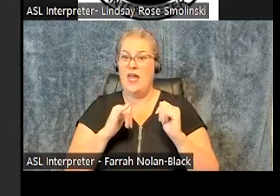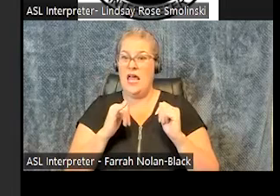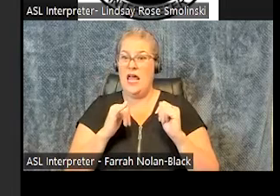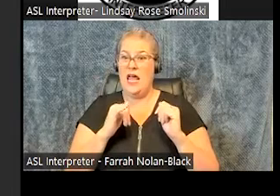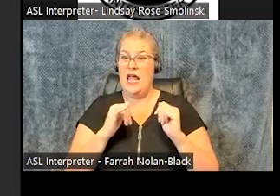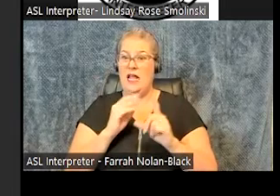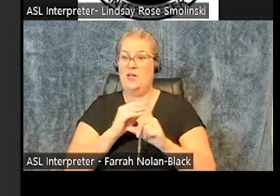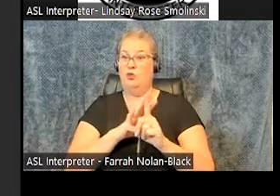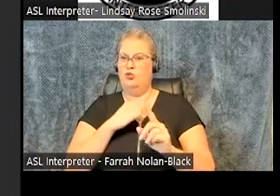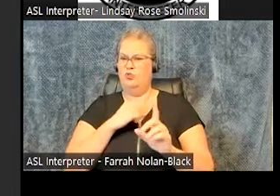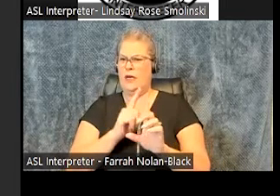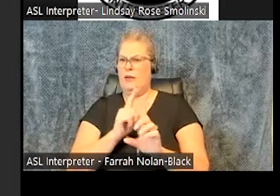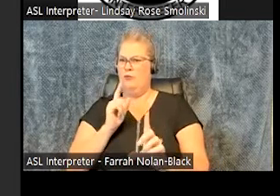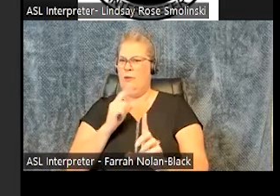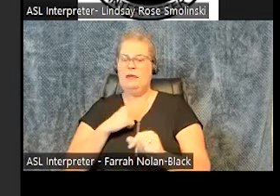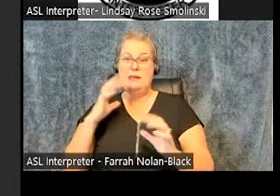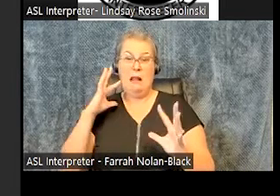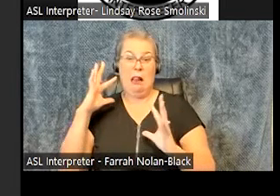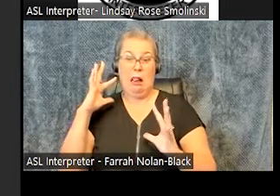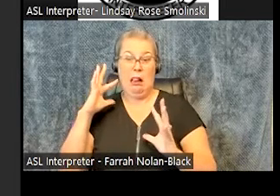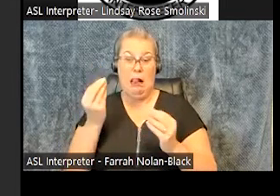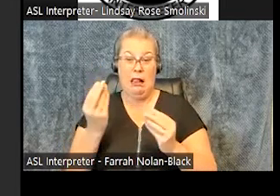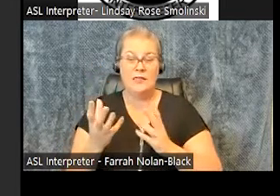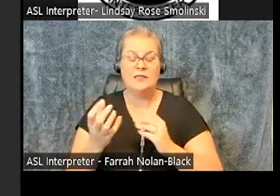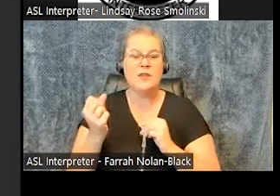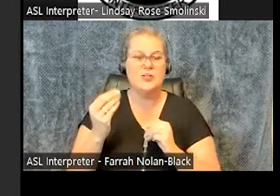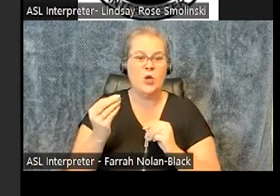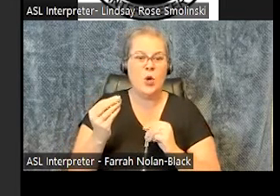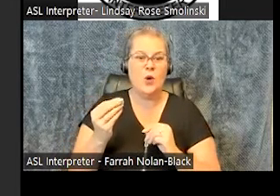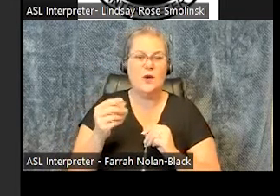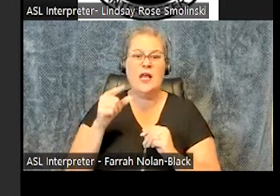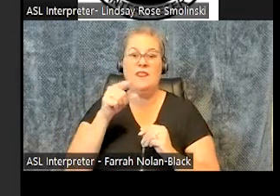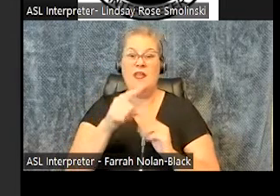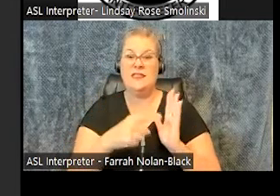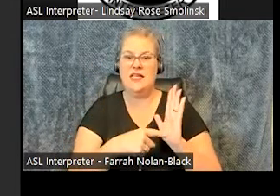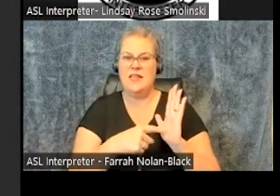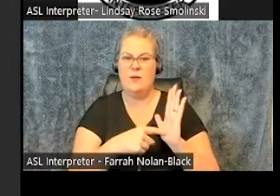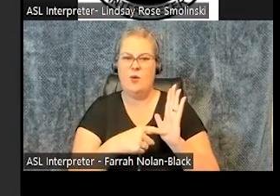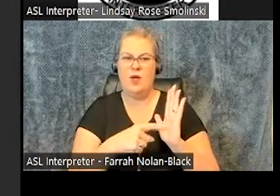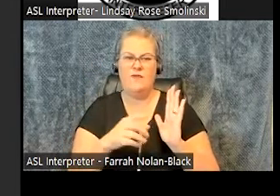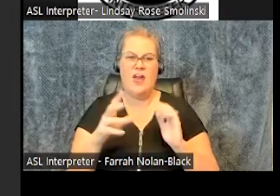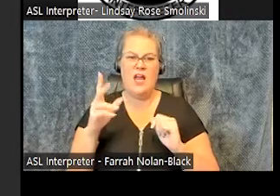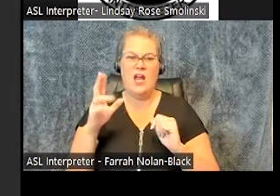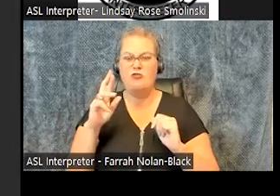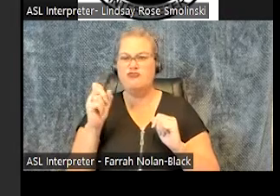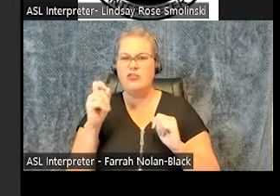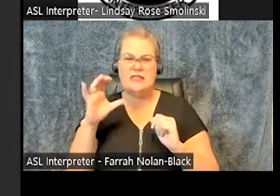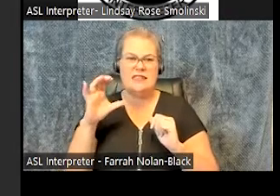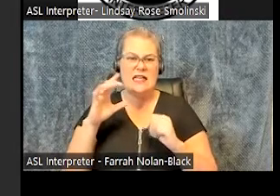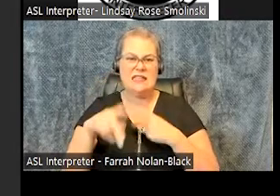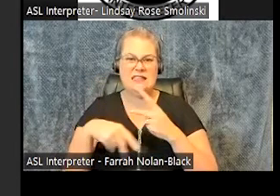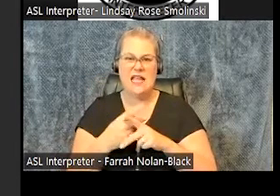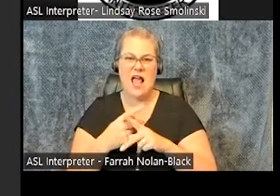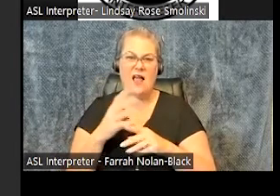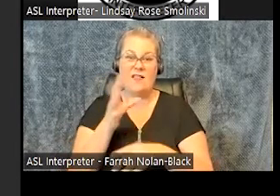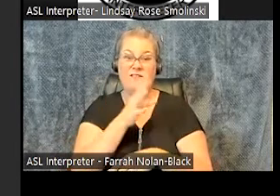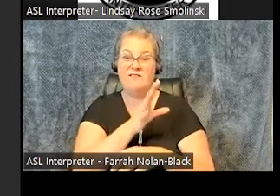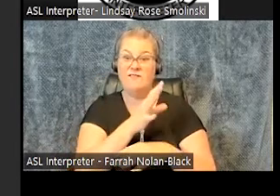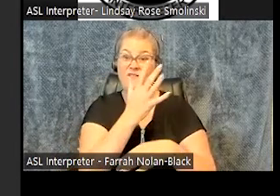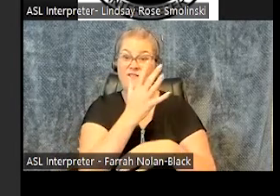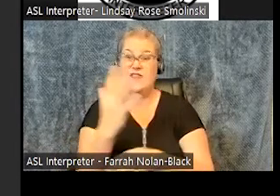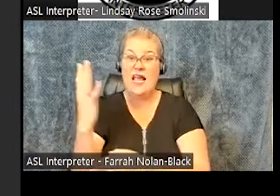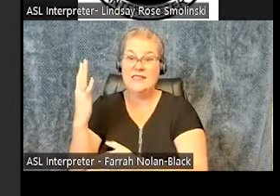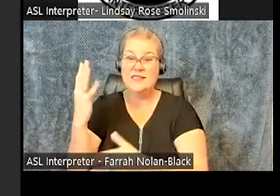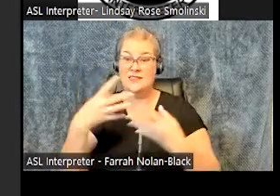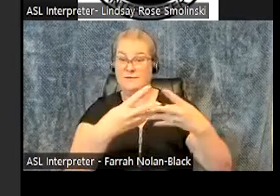Feedback, maybe? I don't know. So this is an example of a rustic style fence. The piece that is passing around is actually